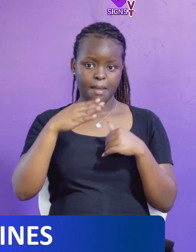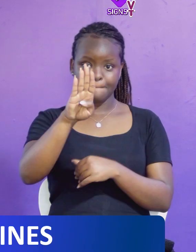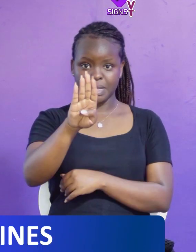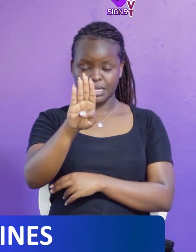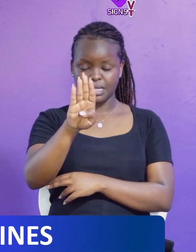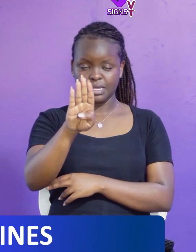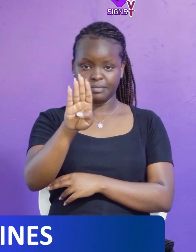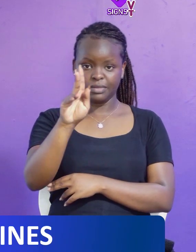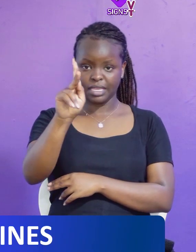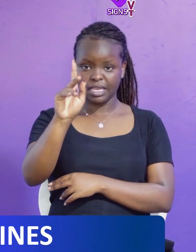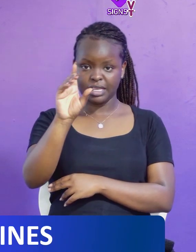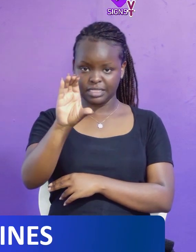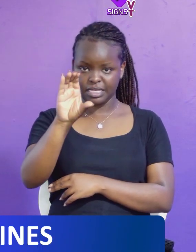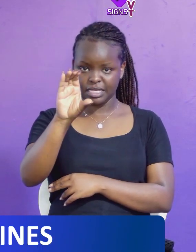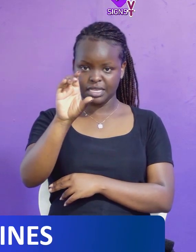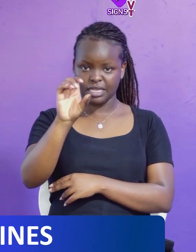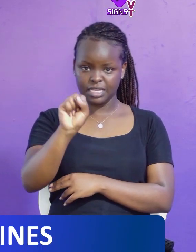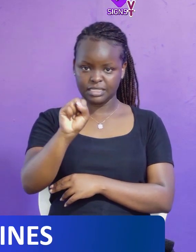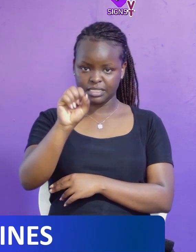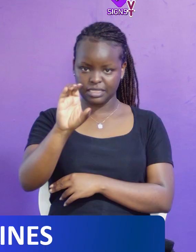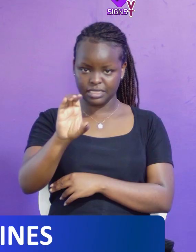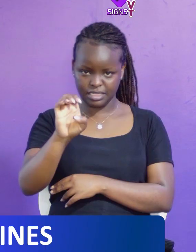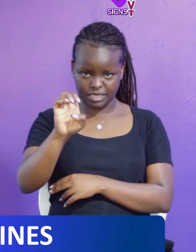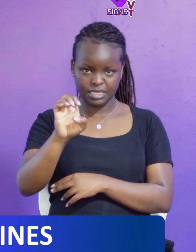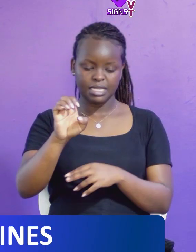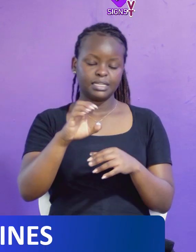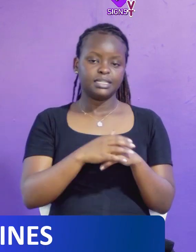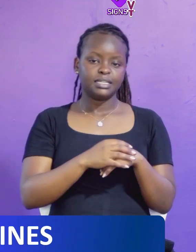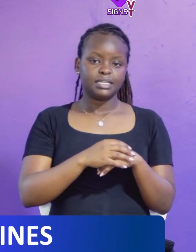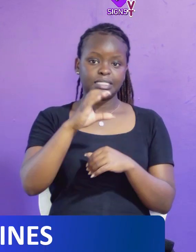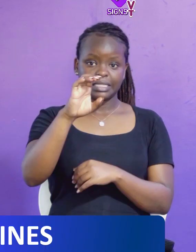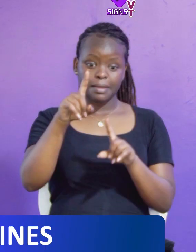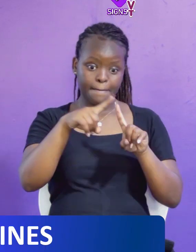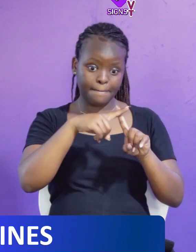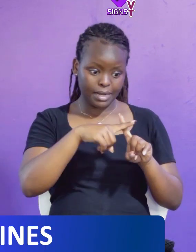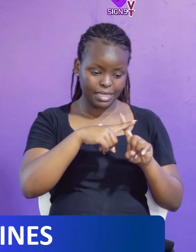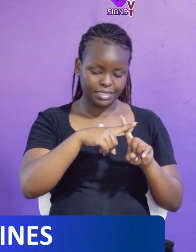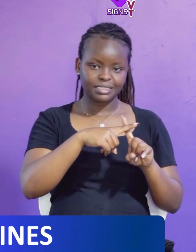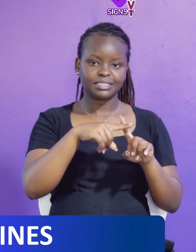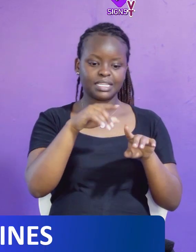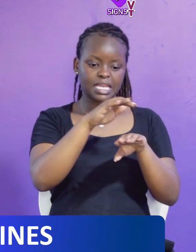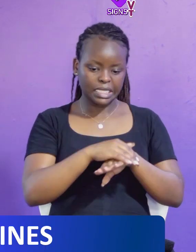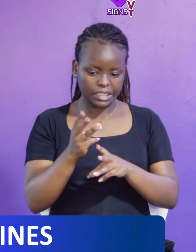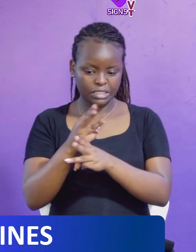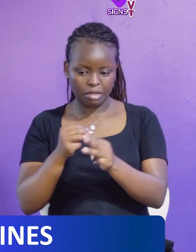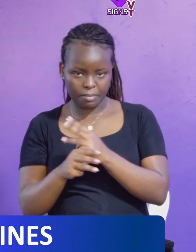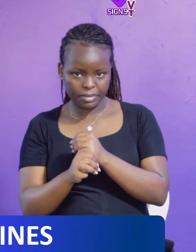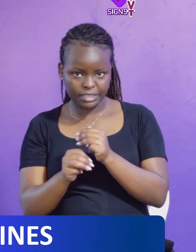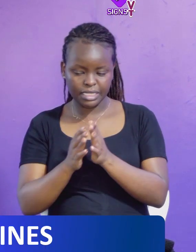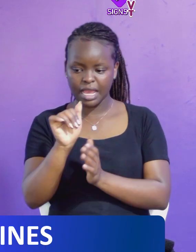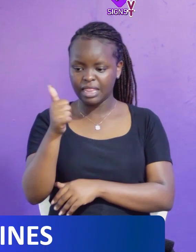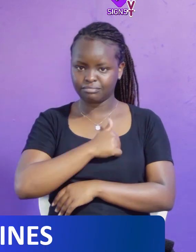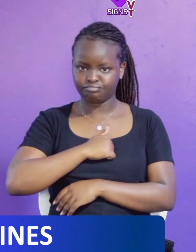plane in KCSE with C+ in English, mathematics, and one science subject. The training period for